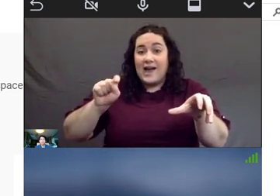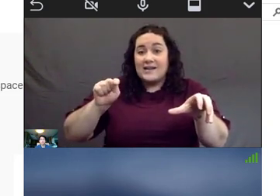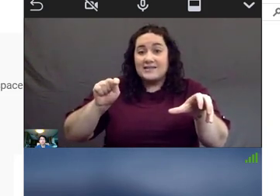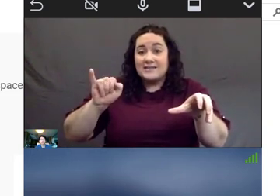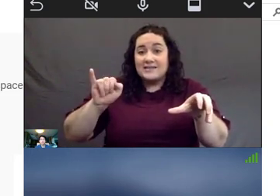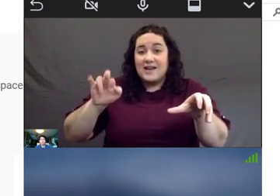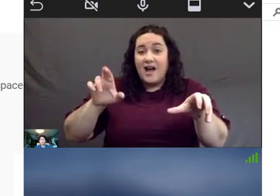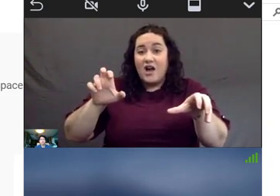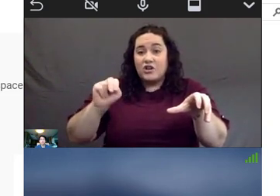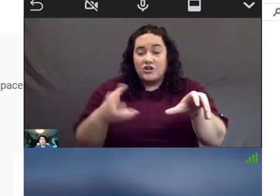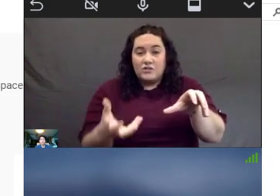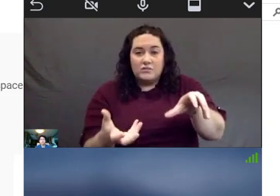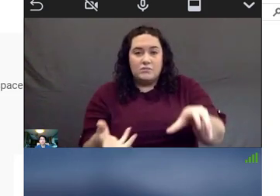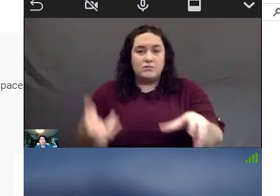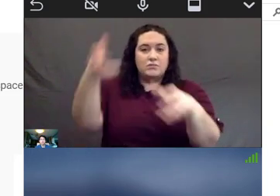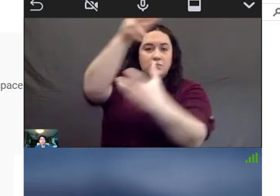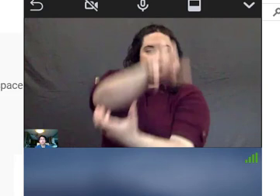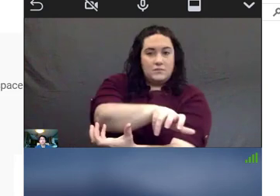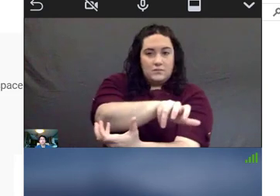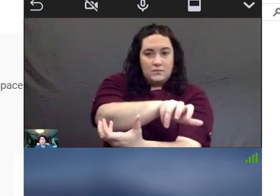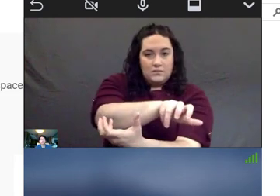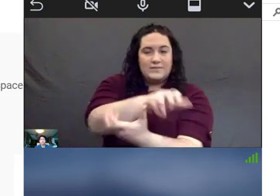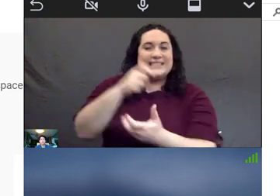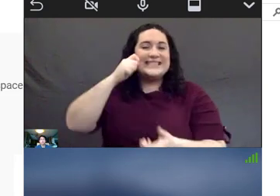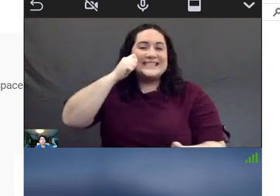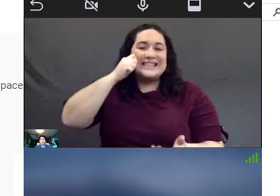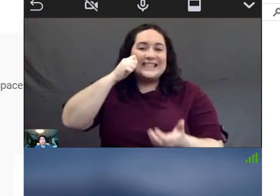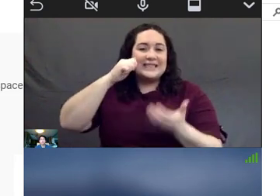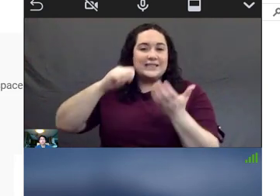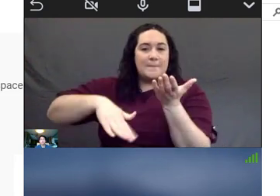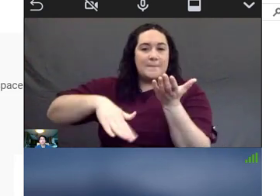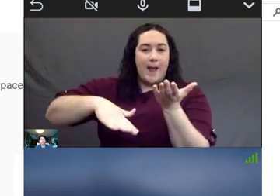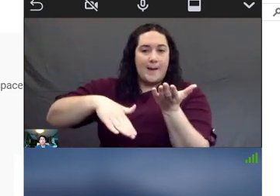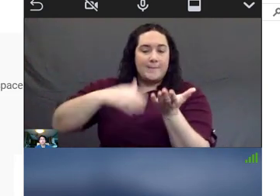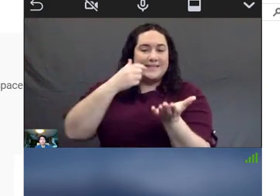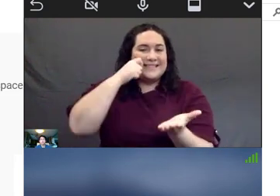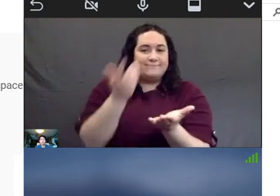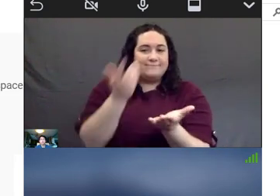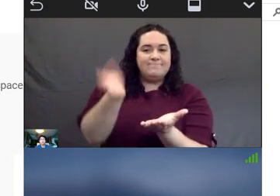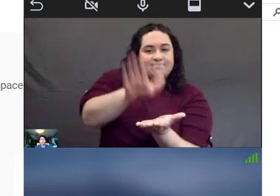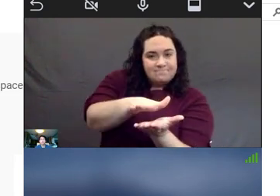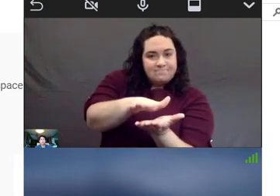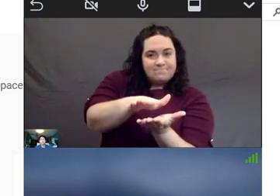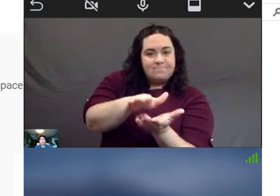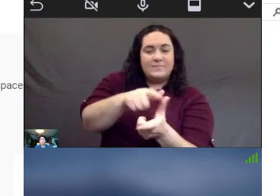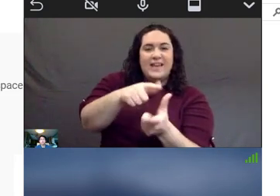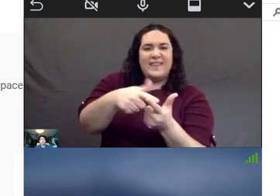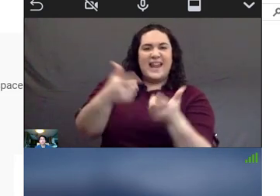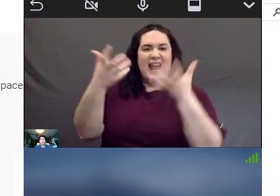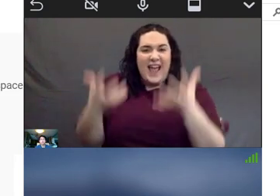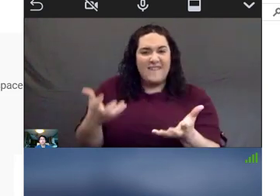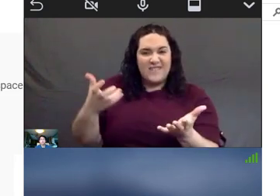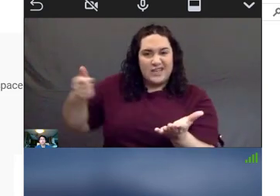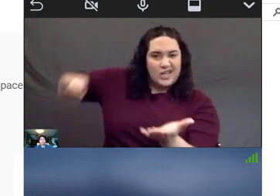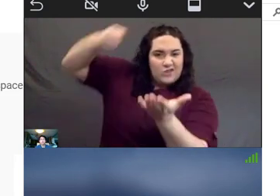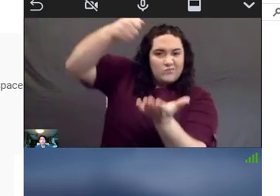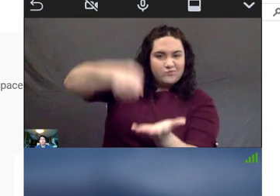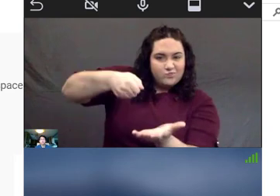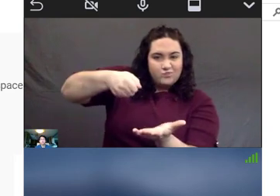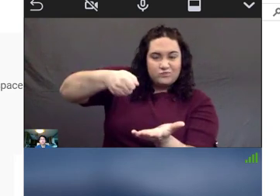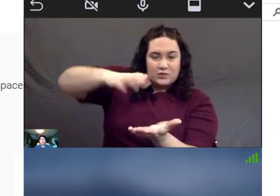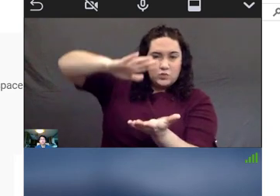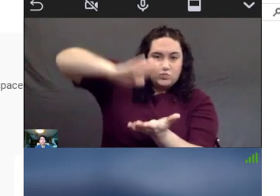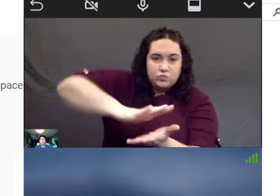on top of it, another cast iron pan in my case, and then baked it in the oven. So that was also pretty good, very crispy skin.